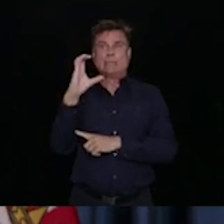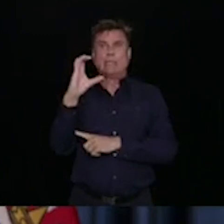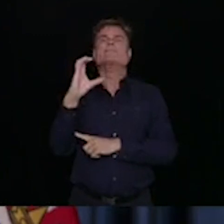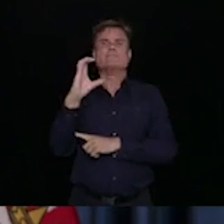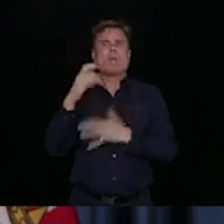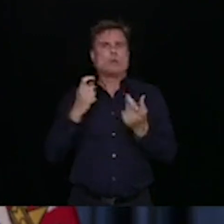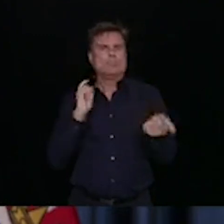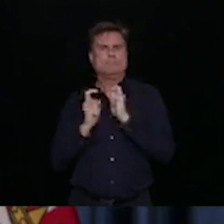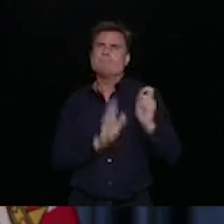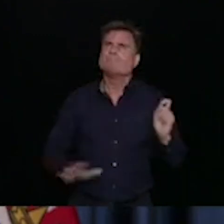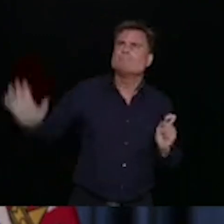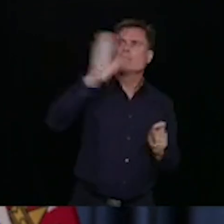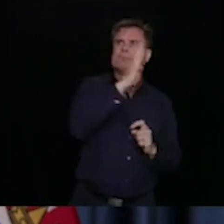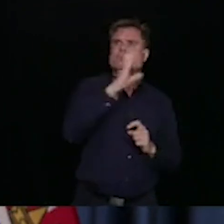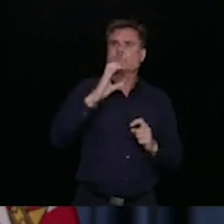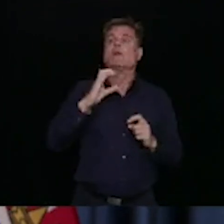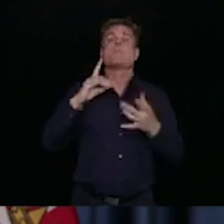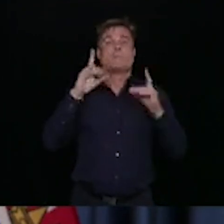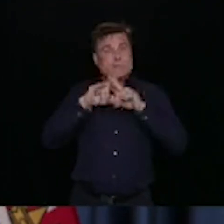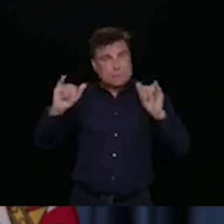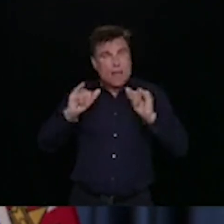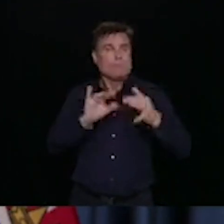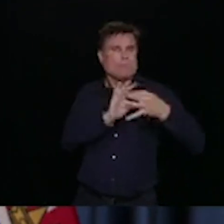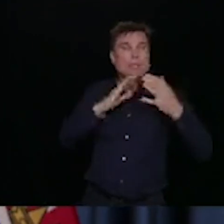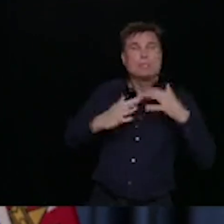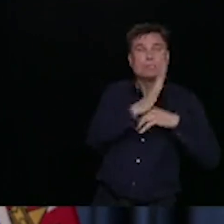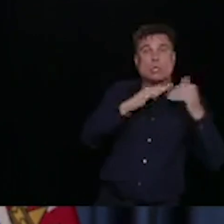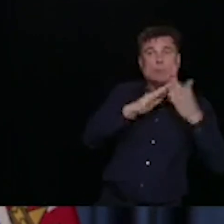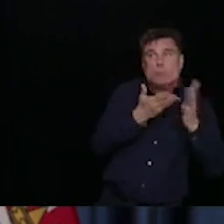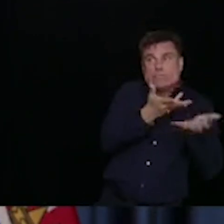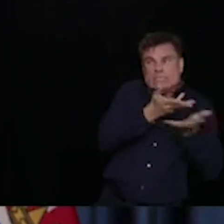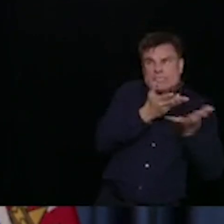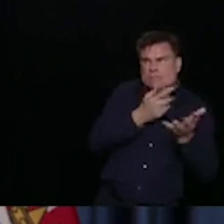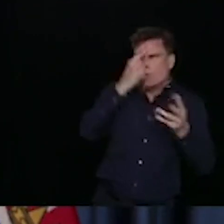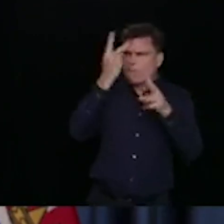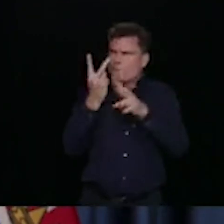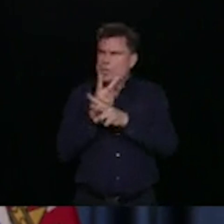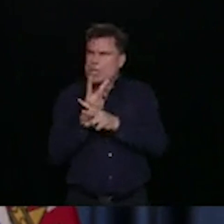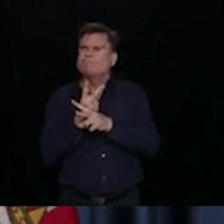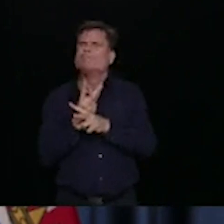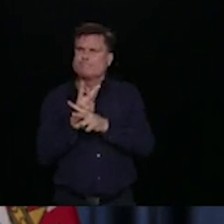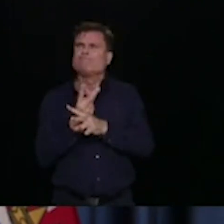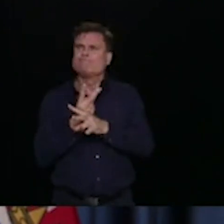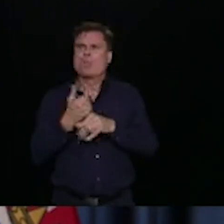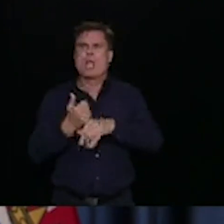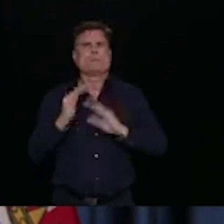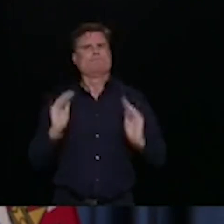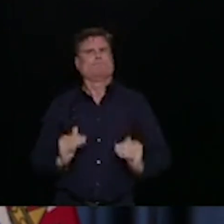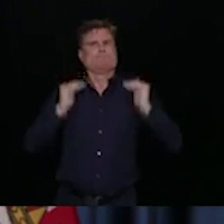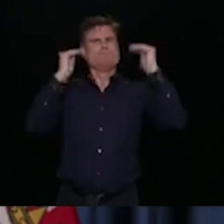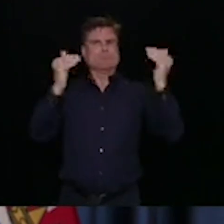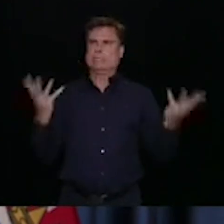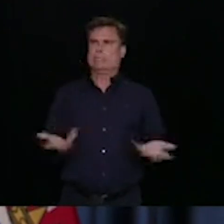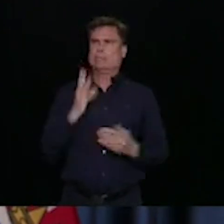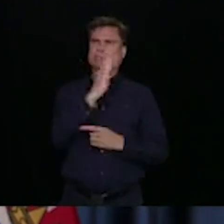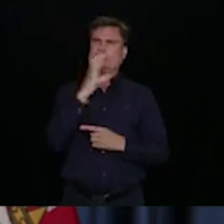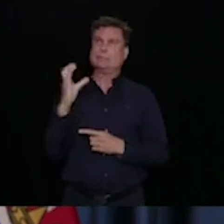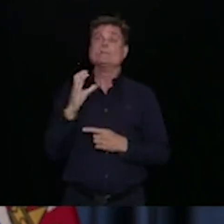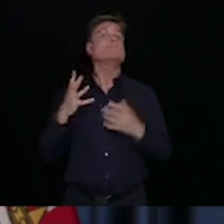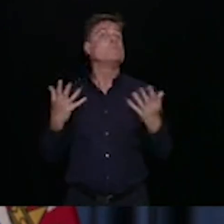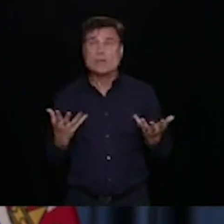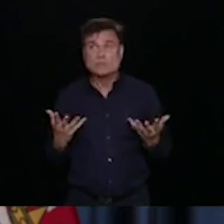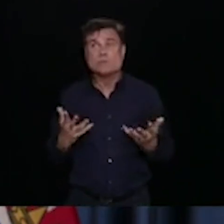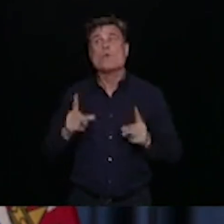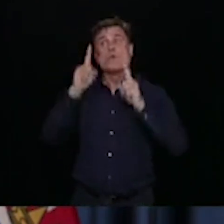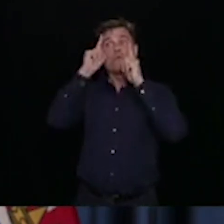province, challenging people to do their best to make British Columbia as good as it can possibly be. That means making sure that